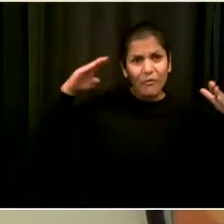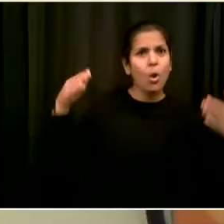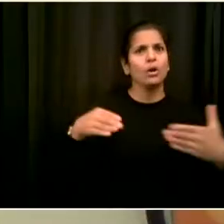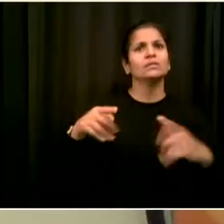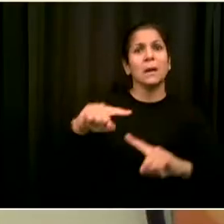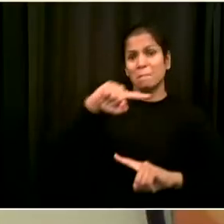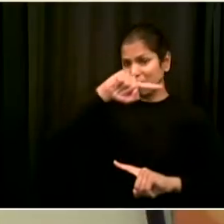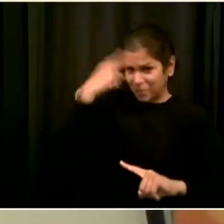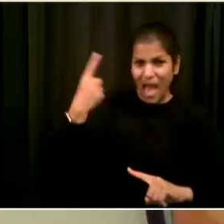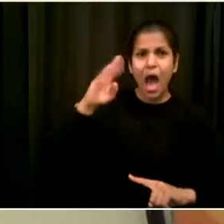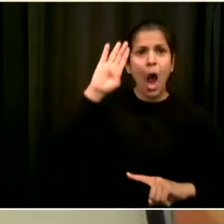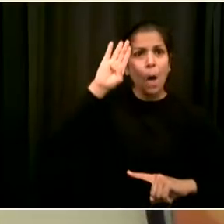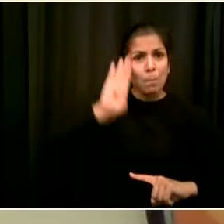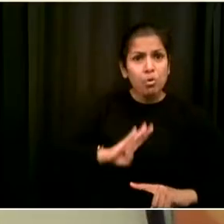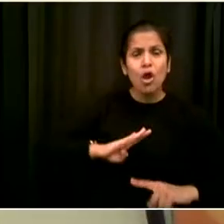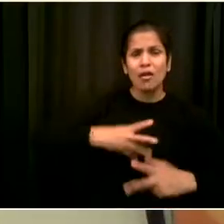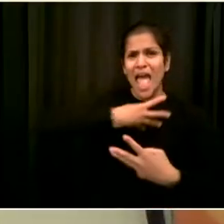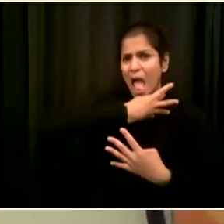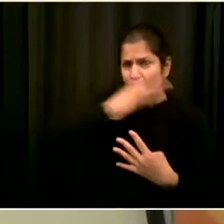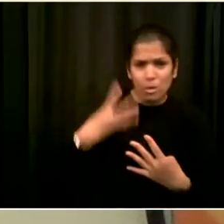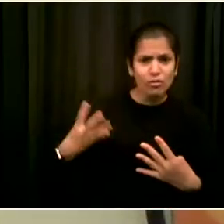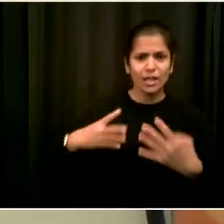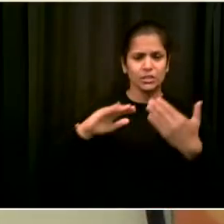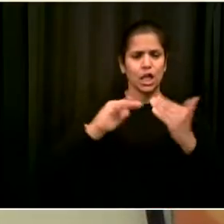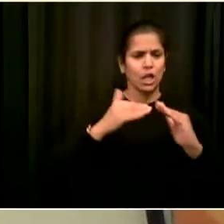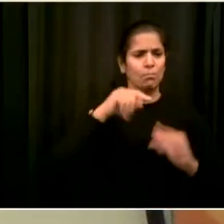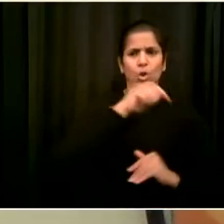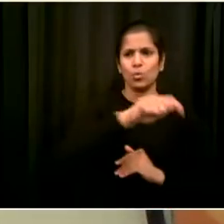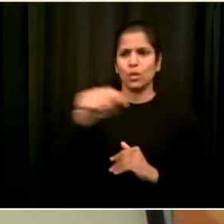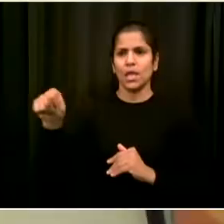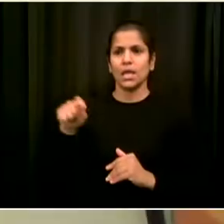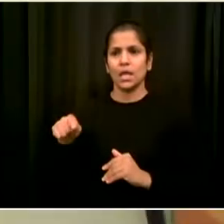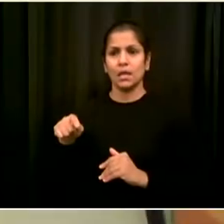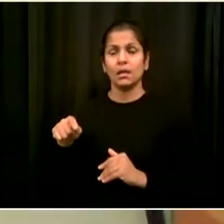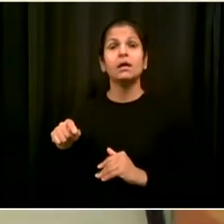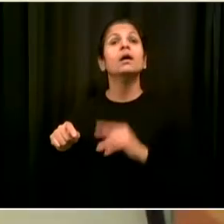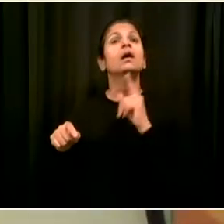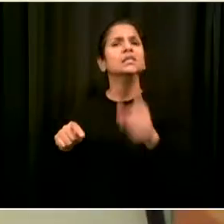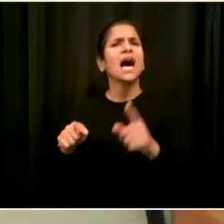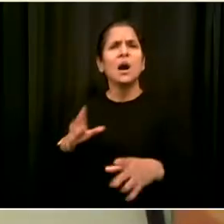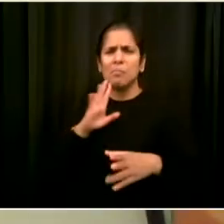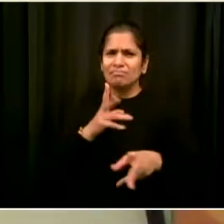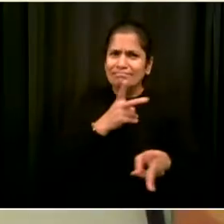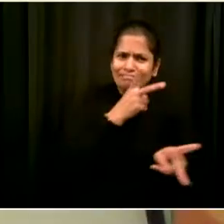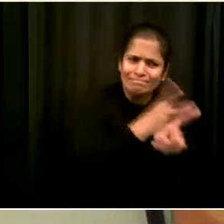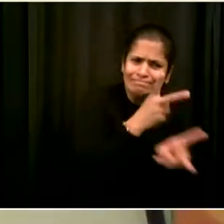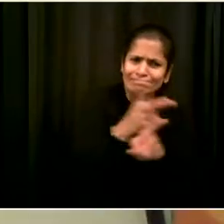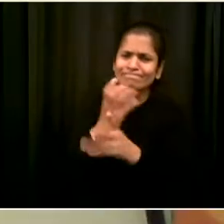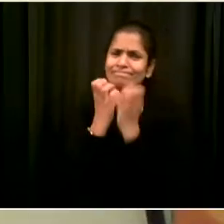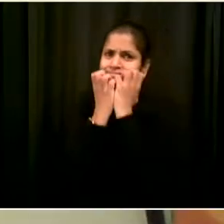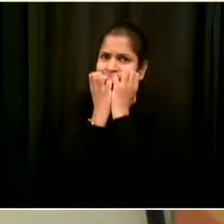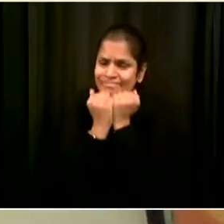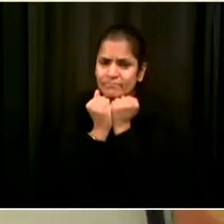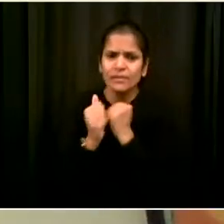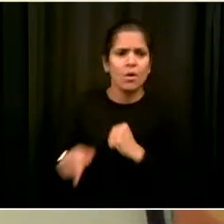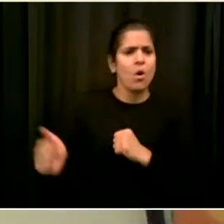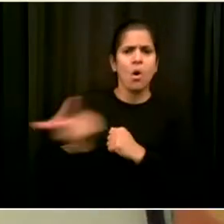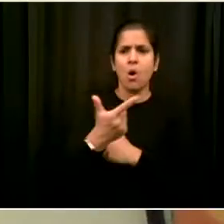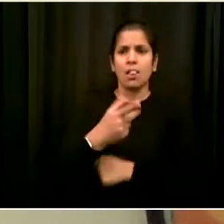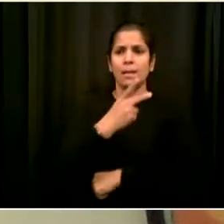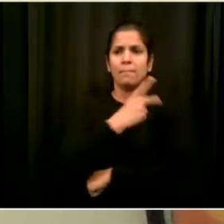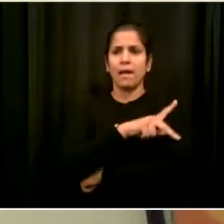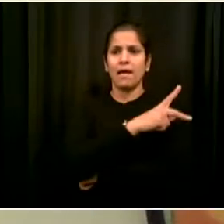are the primary provider on an ongoing basis, and we will be vaccinating those people as